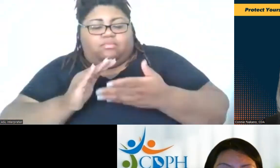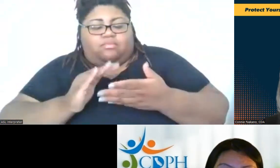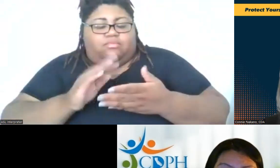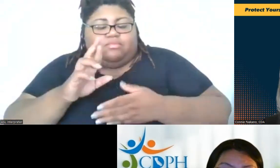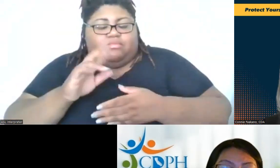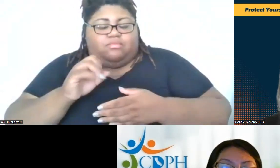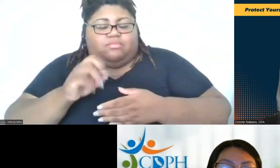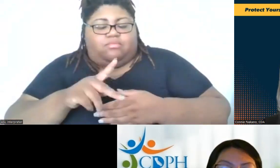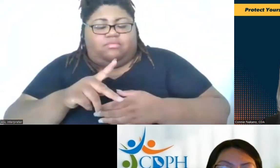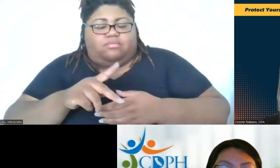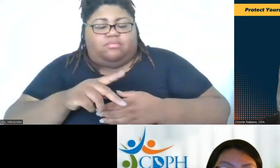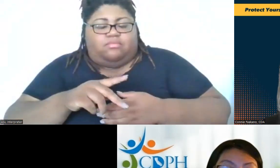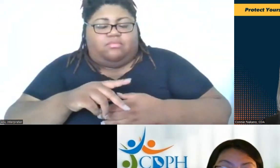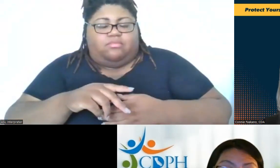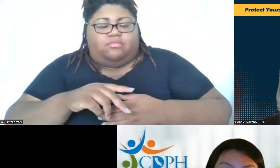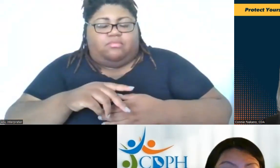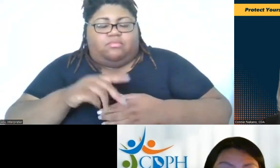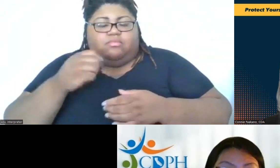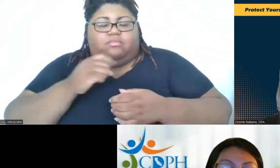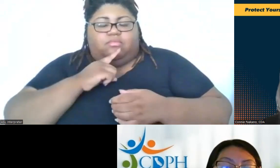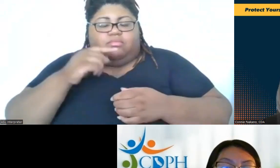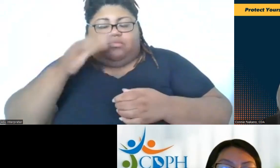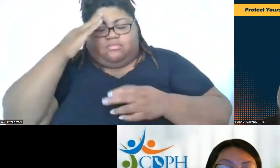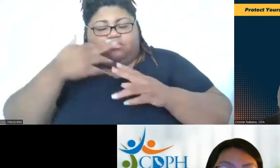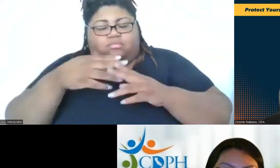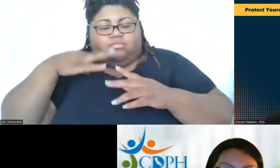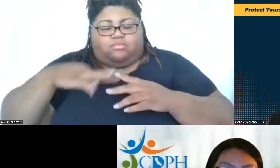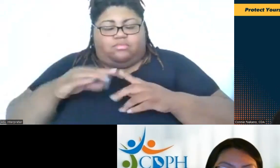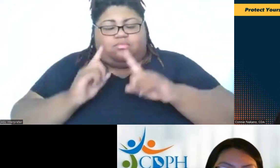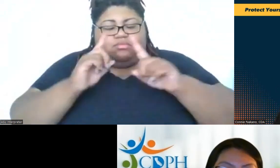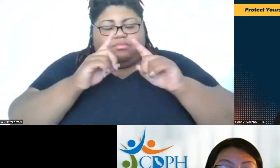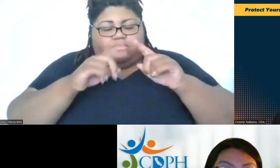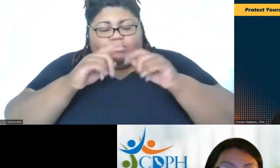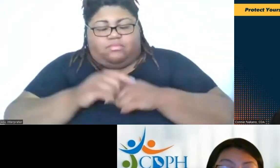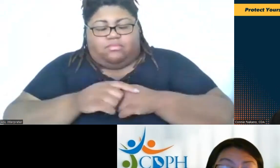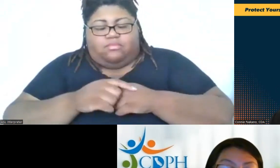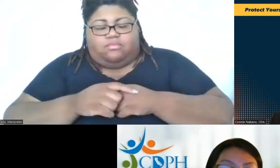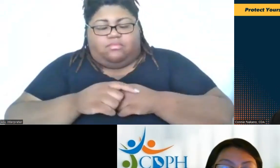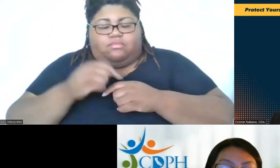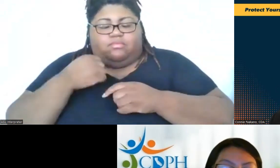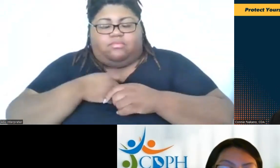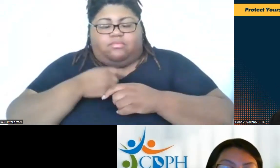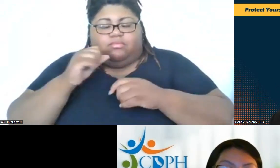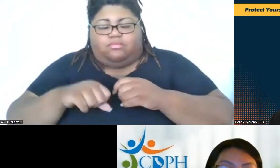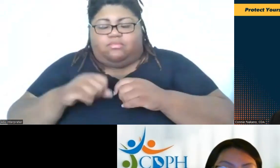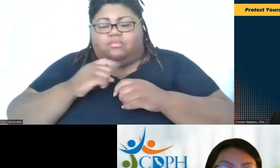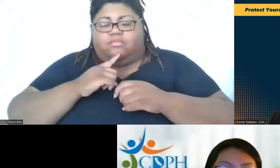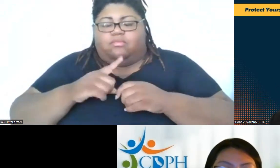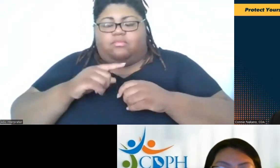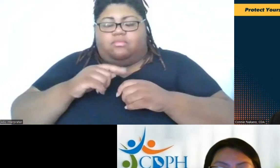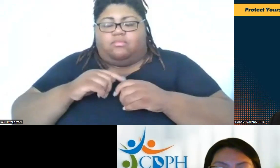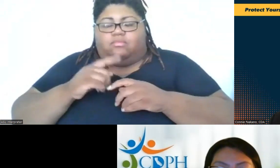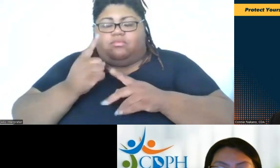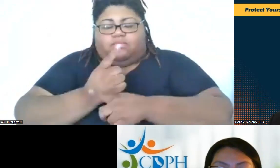benefit of going for your own health, to be connecting with loved ones or friends or whatever it may be.